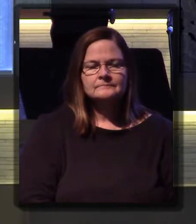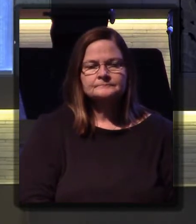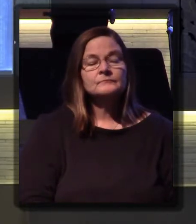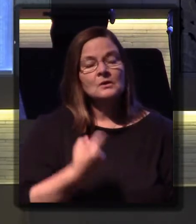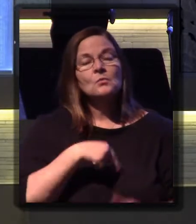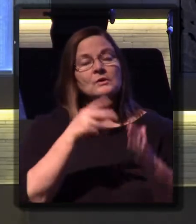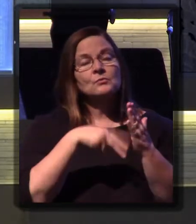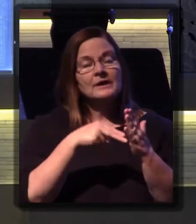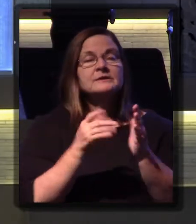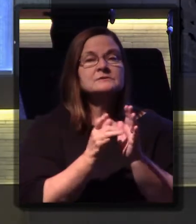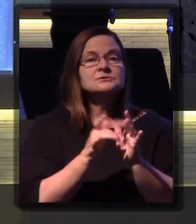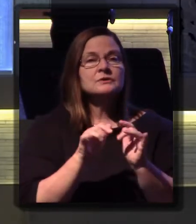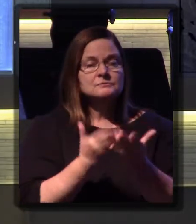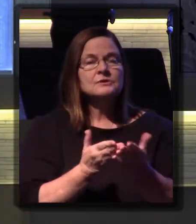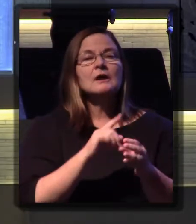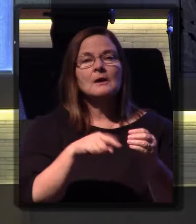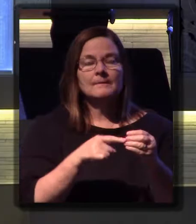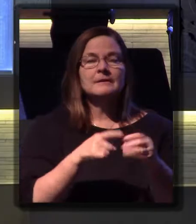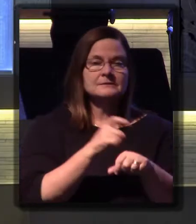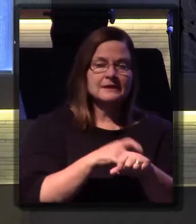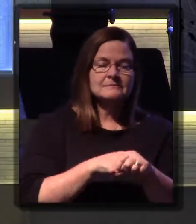water in a torrent the next.